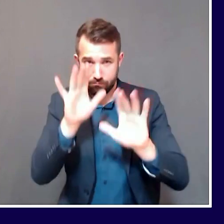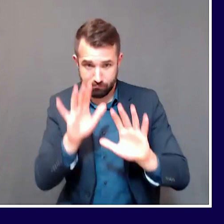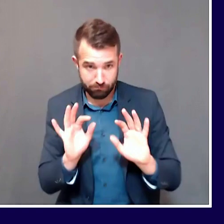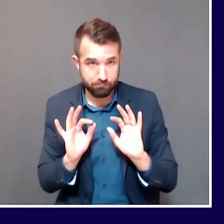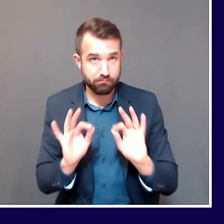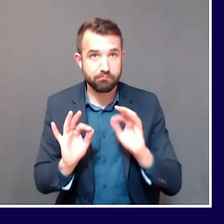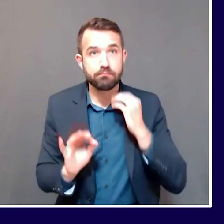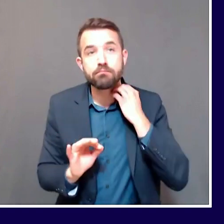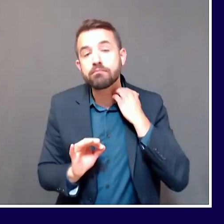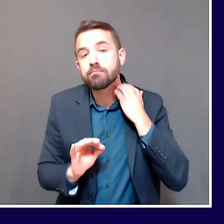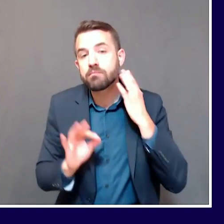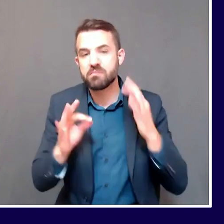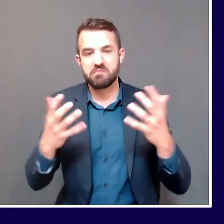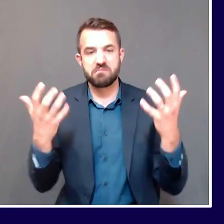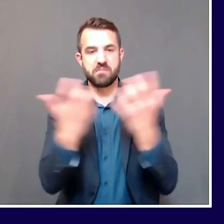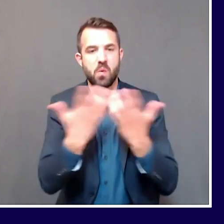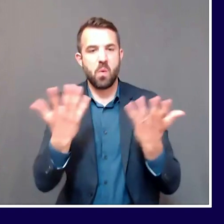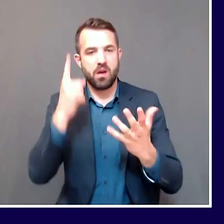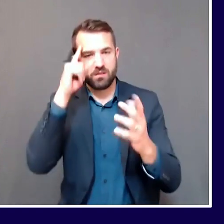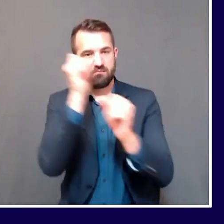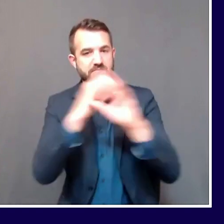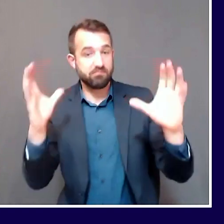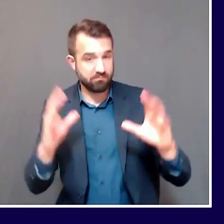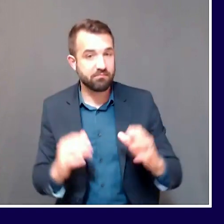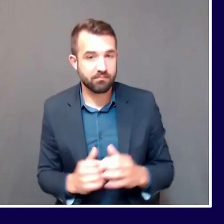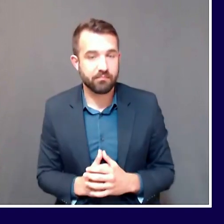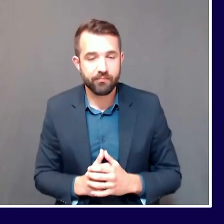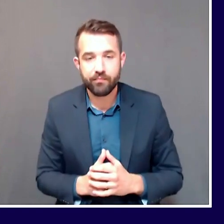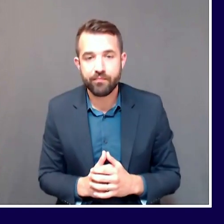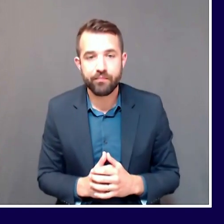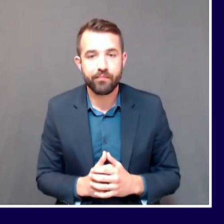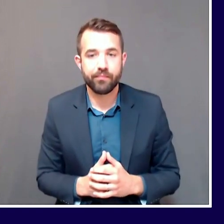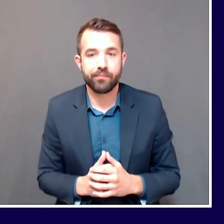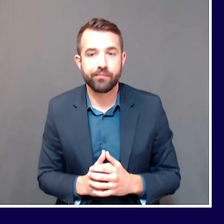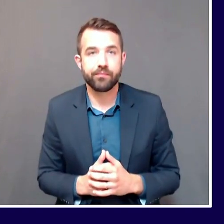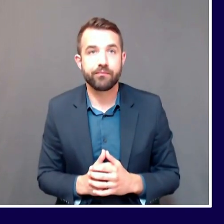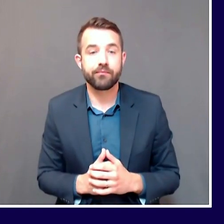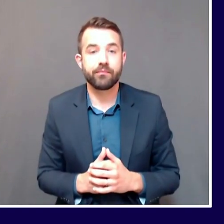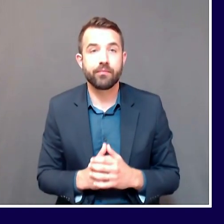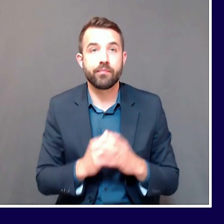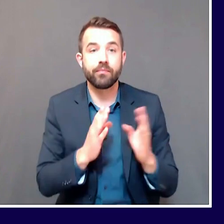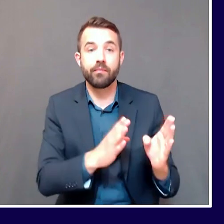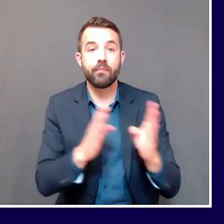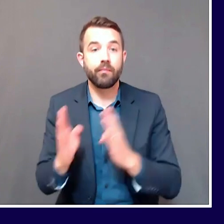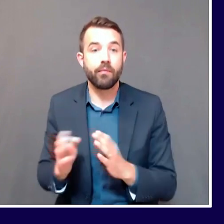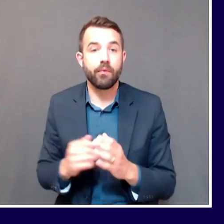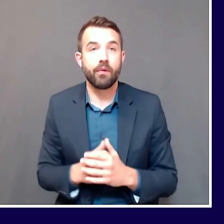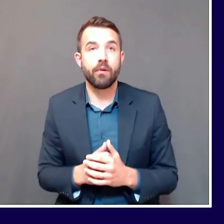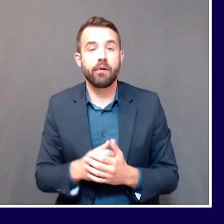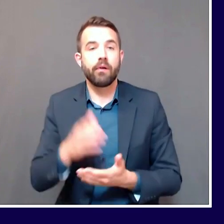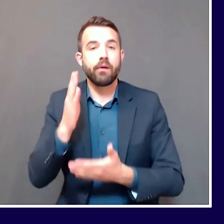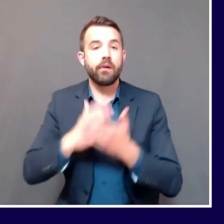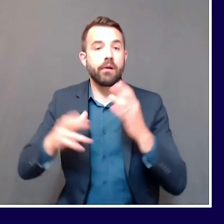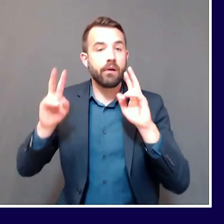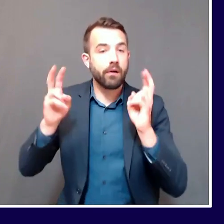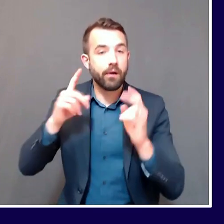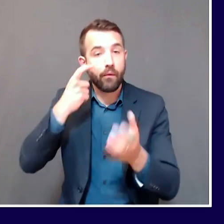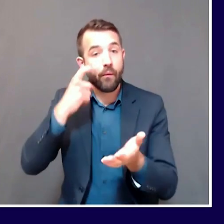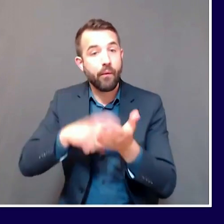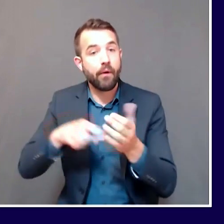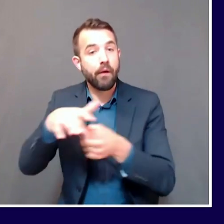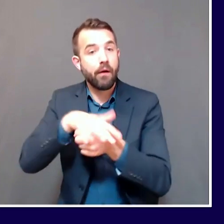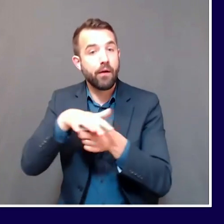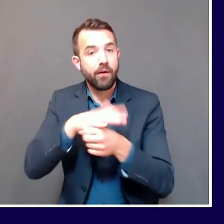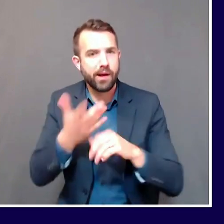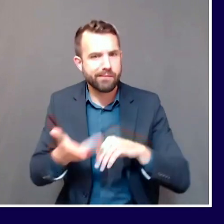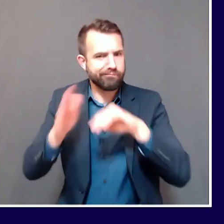up with what our expectations were. In terms of some of the quote clusters that you see,